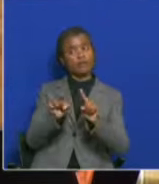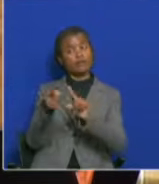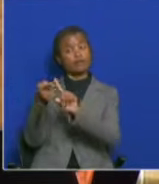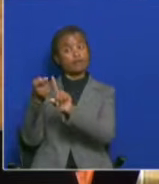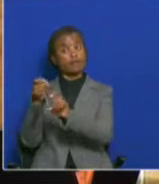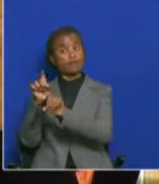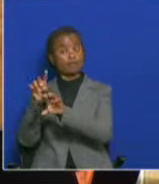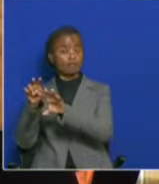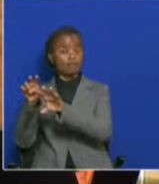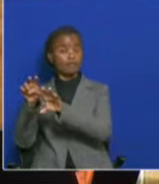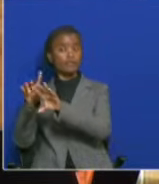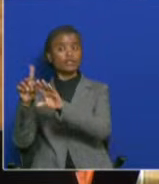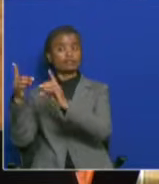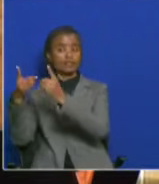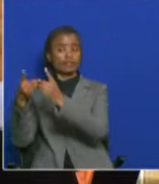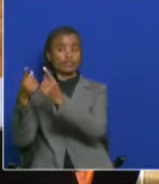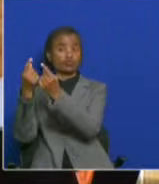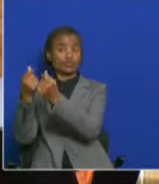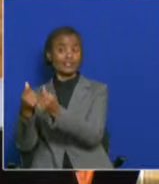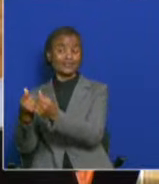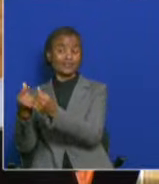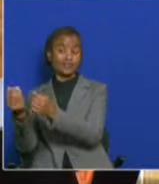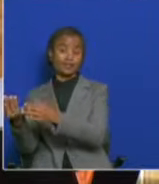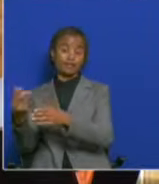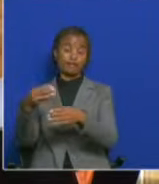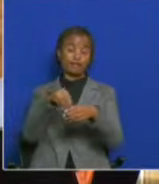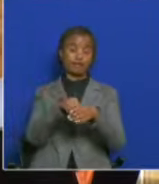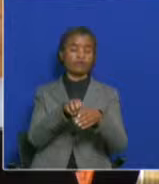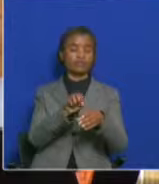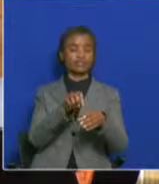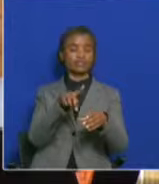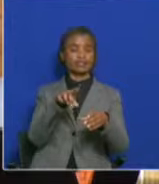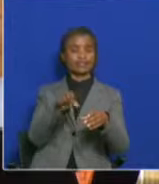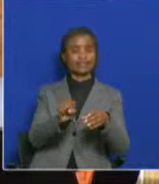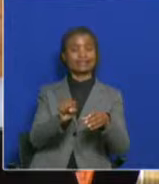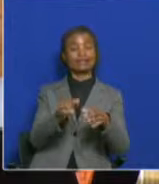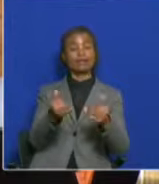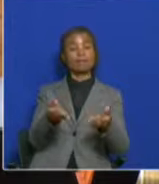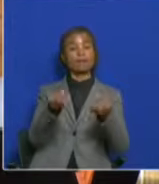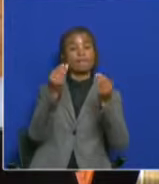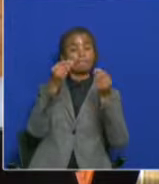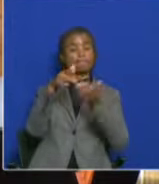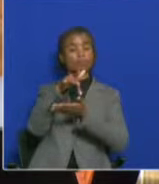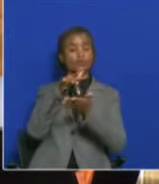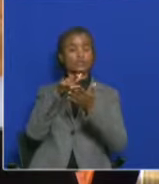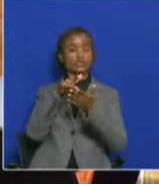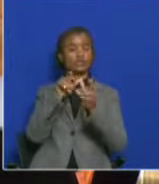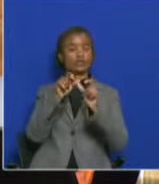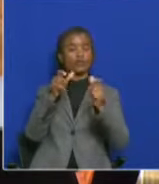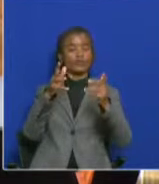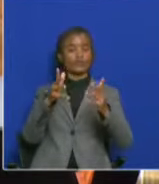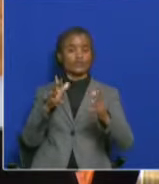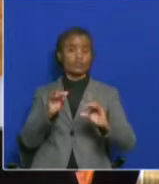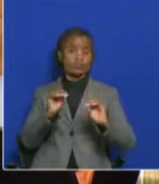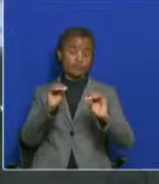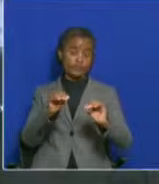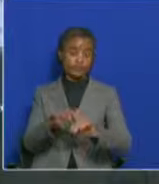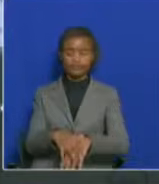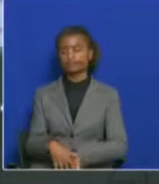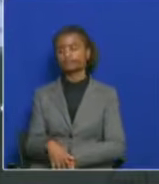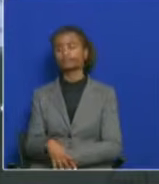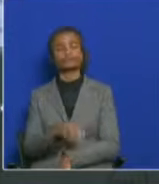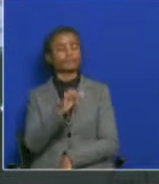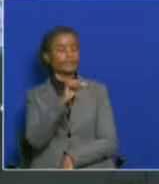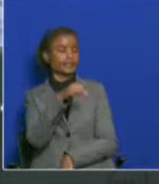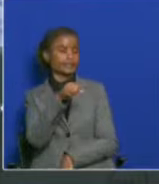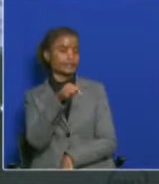my point. So he was a senior officer in Treasury. But not at